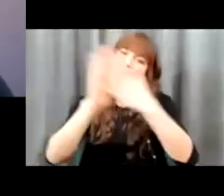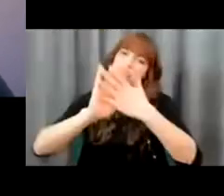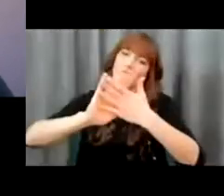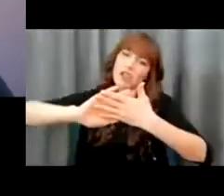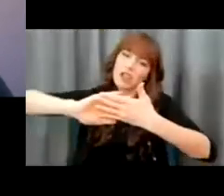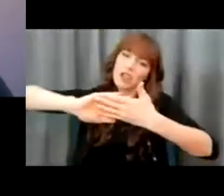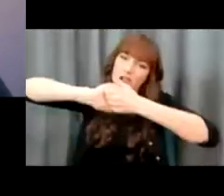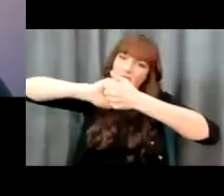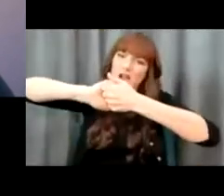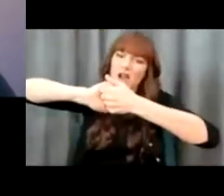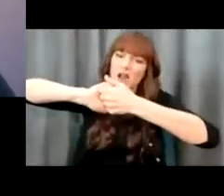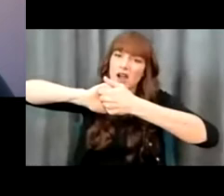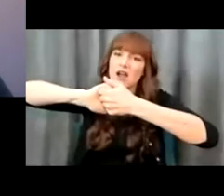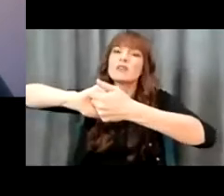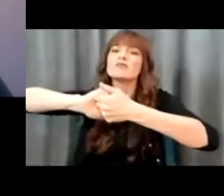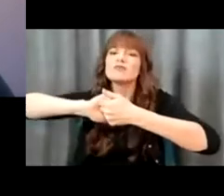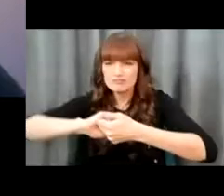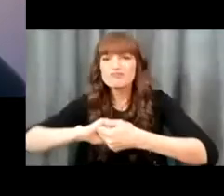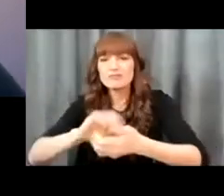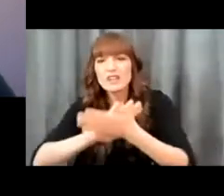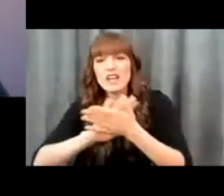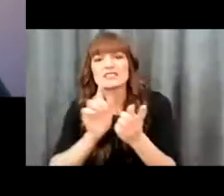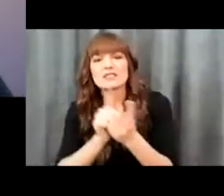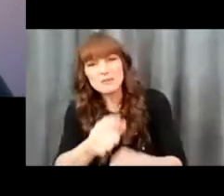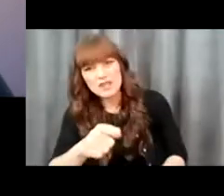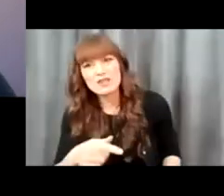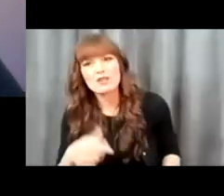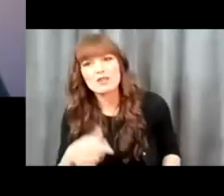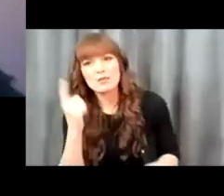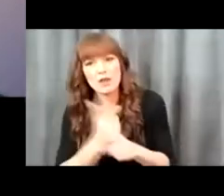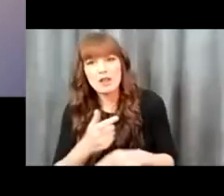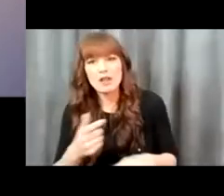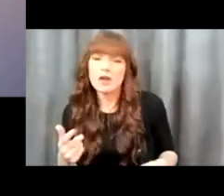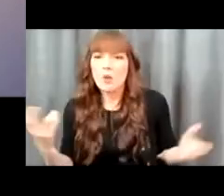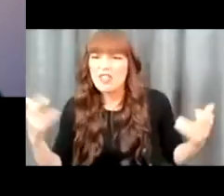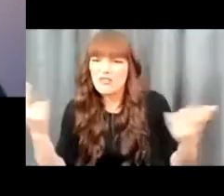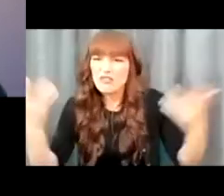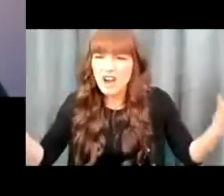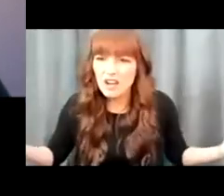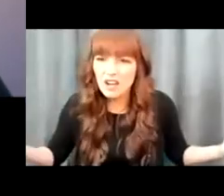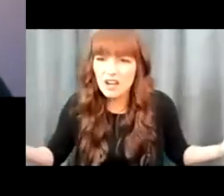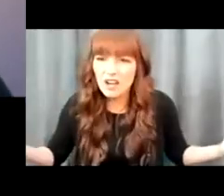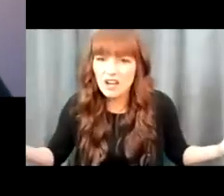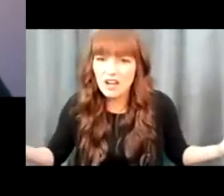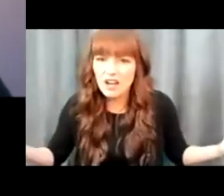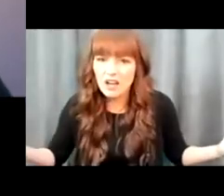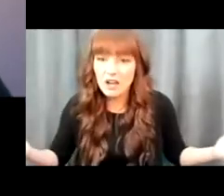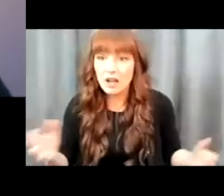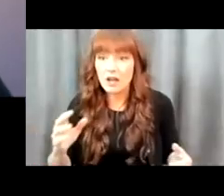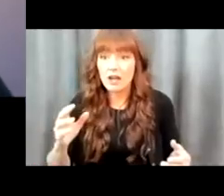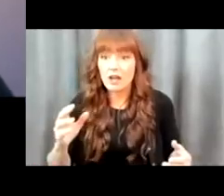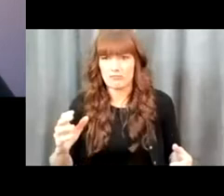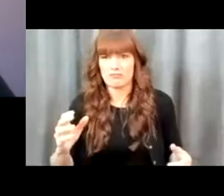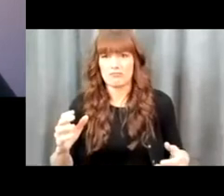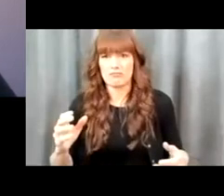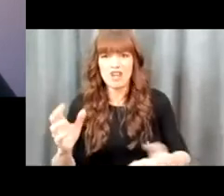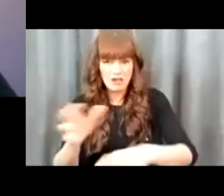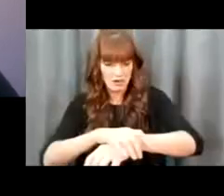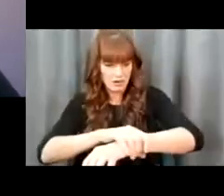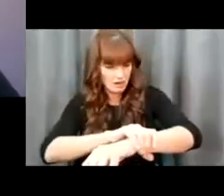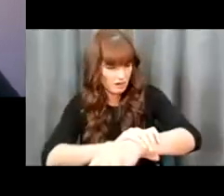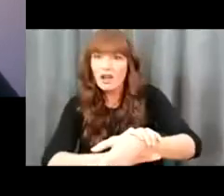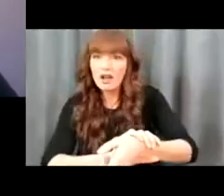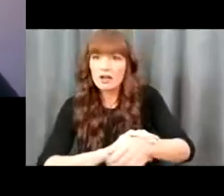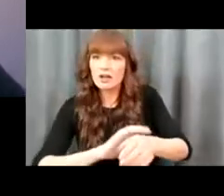and Clinton grasps it. Hey, nice to meet you, bruh. What the fuck? Edgar was grabbing at Clinton's wrist.